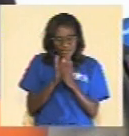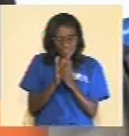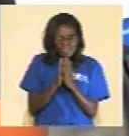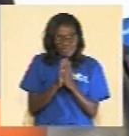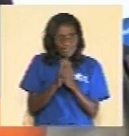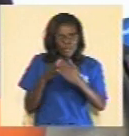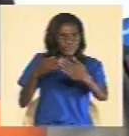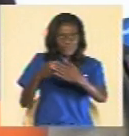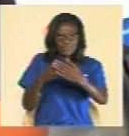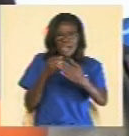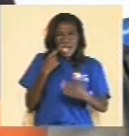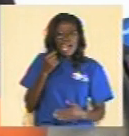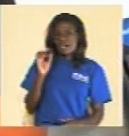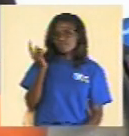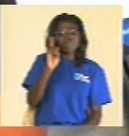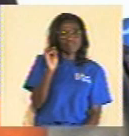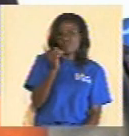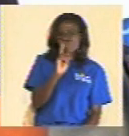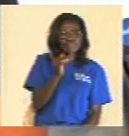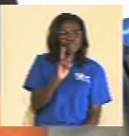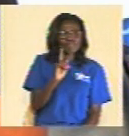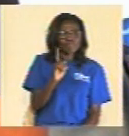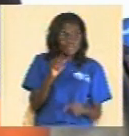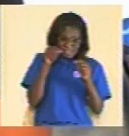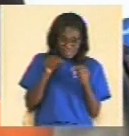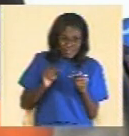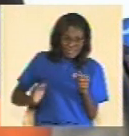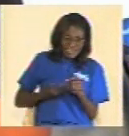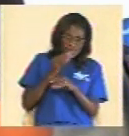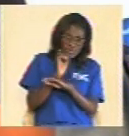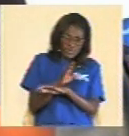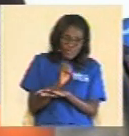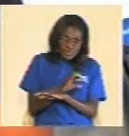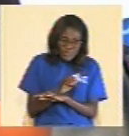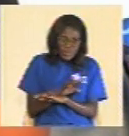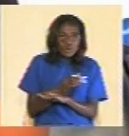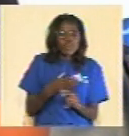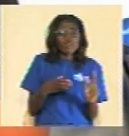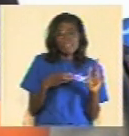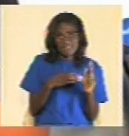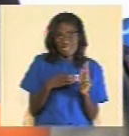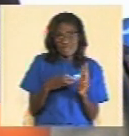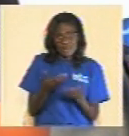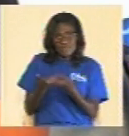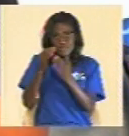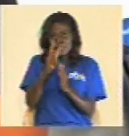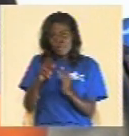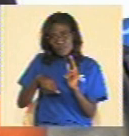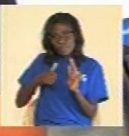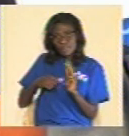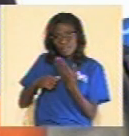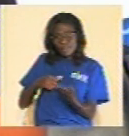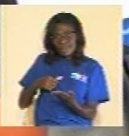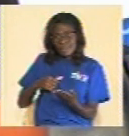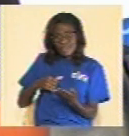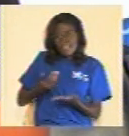the treatment in between. And what I want to say to the community is, let's assist these people. Let's